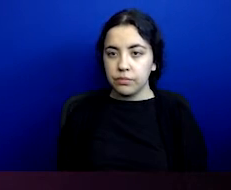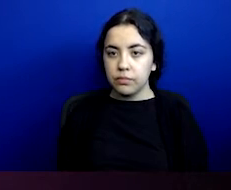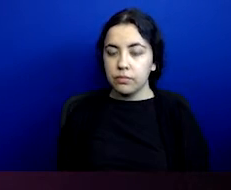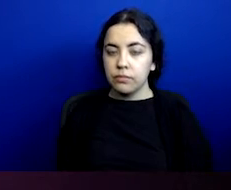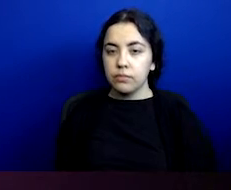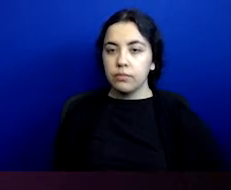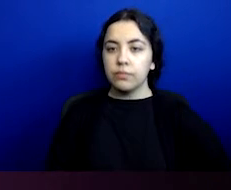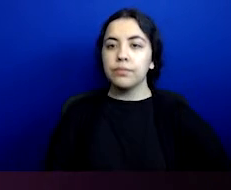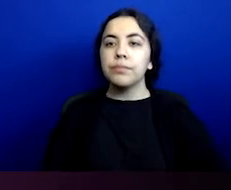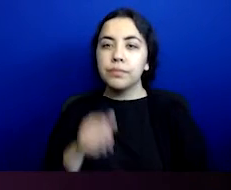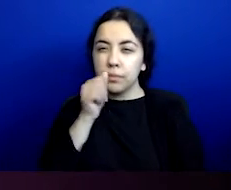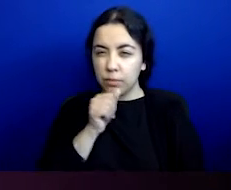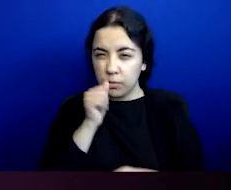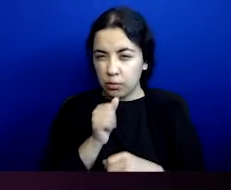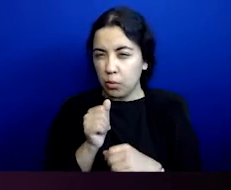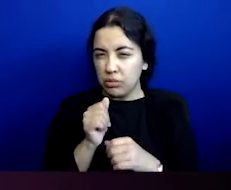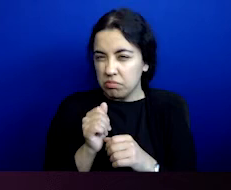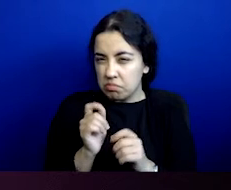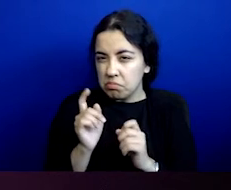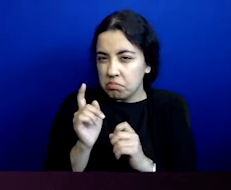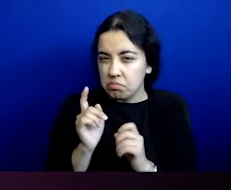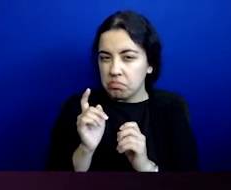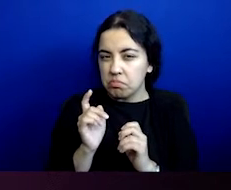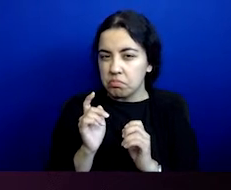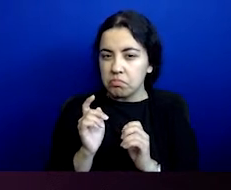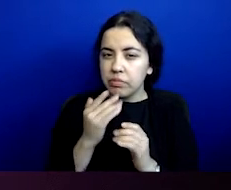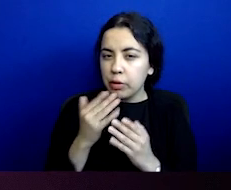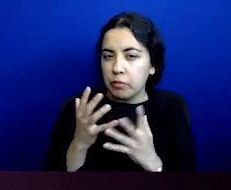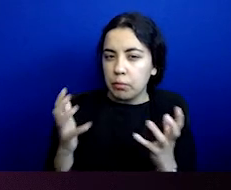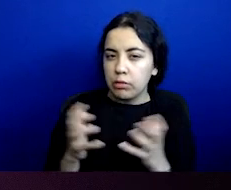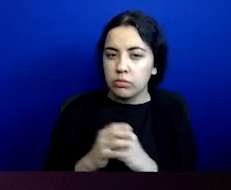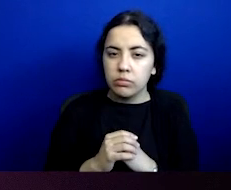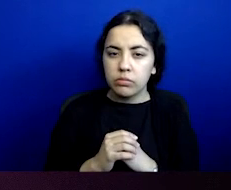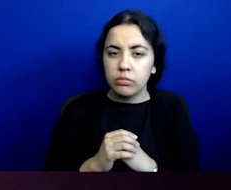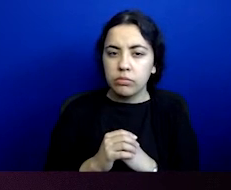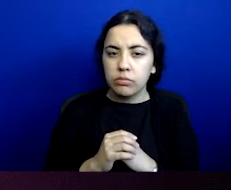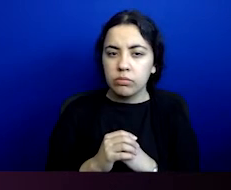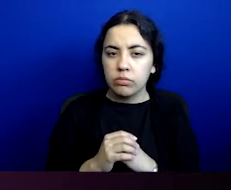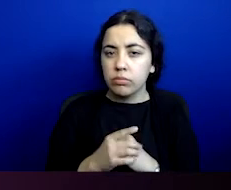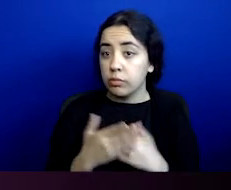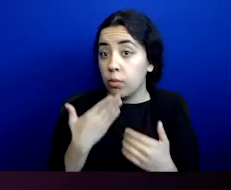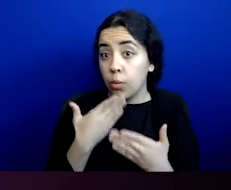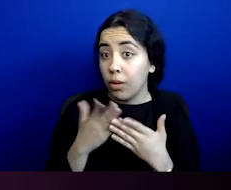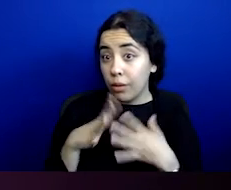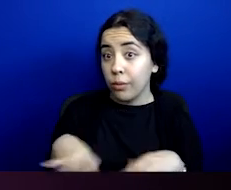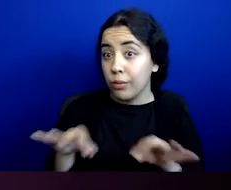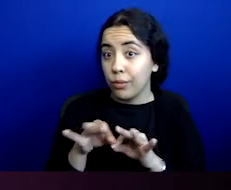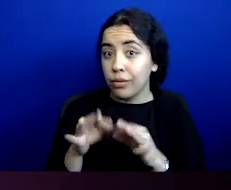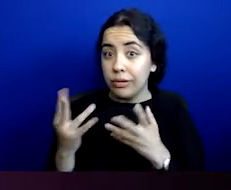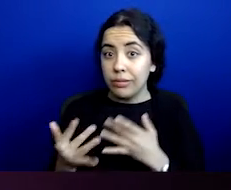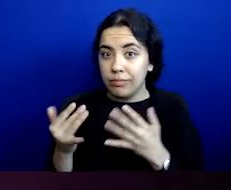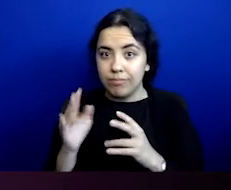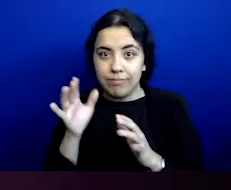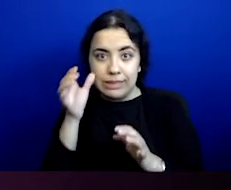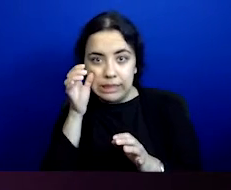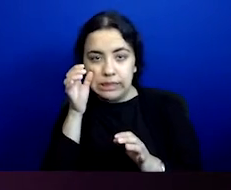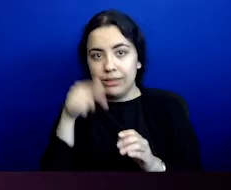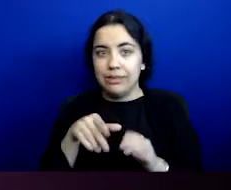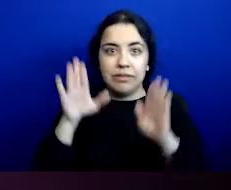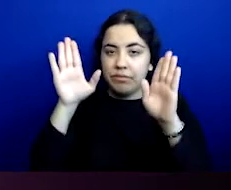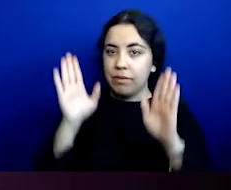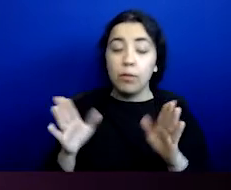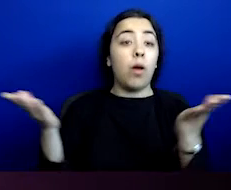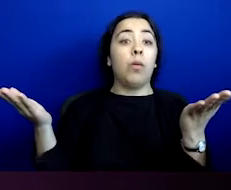Bear with us, everybody. Thank you very much. So, this is well worth you listening up for because this is